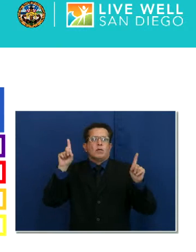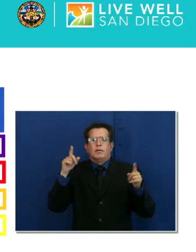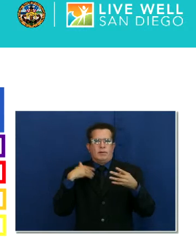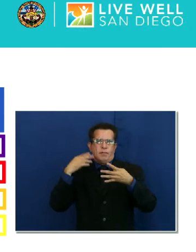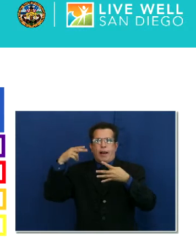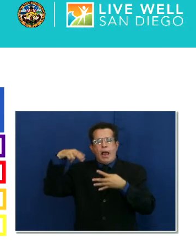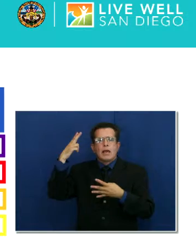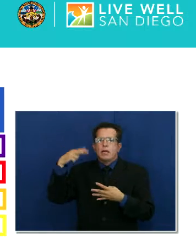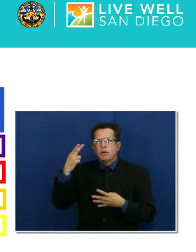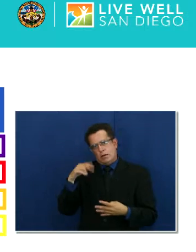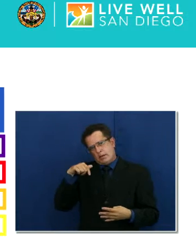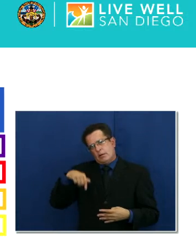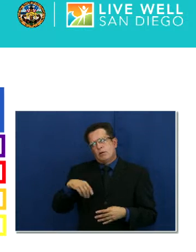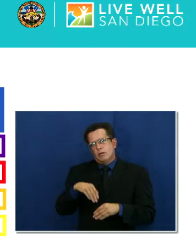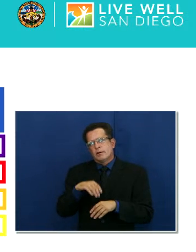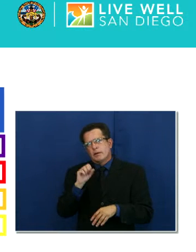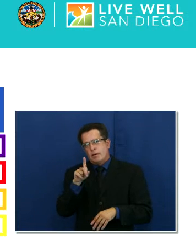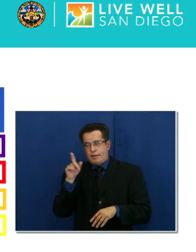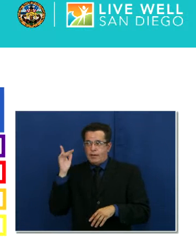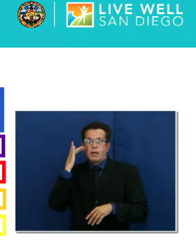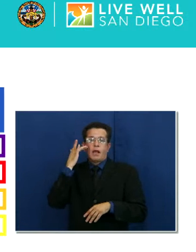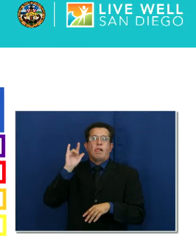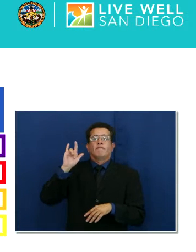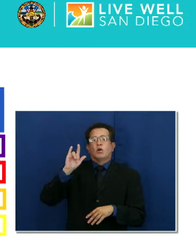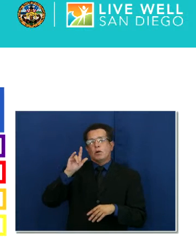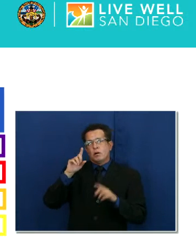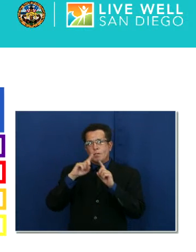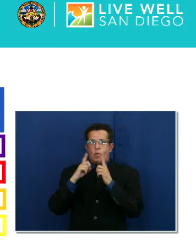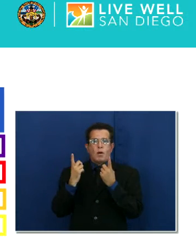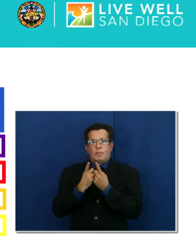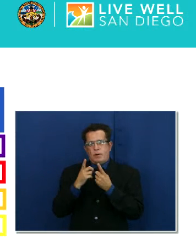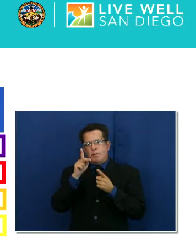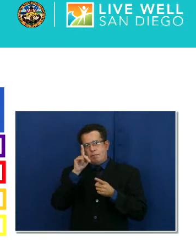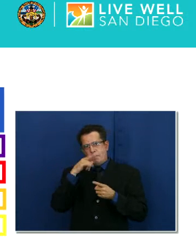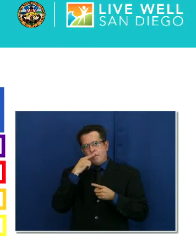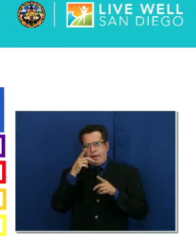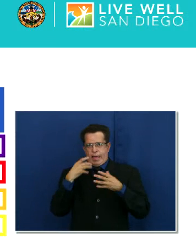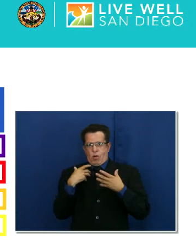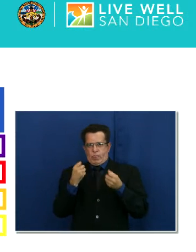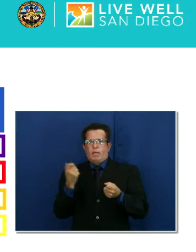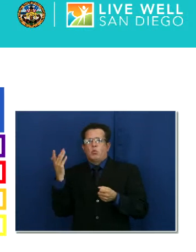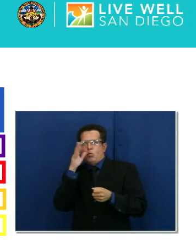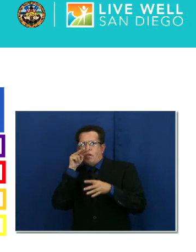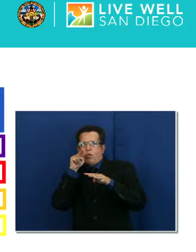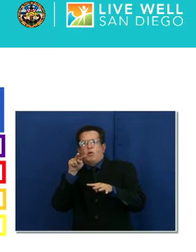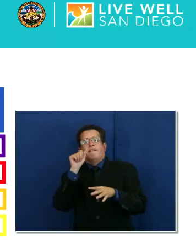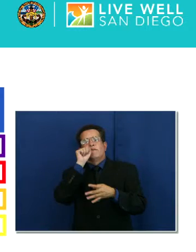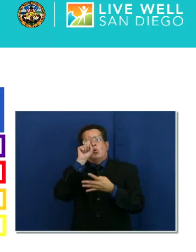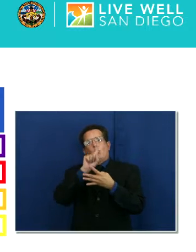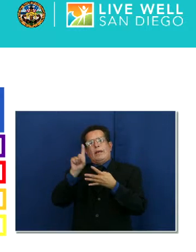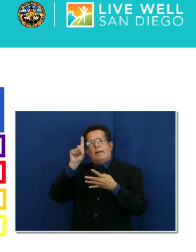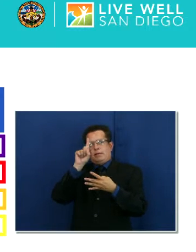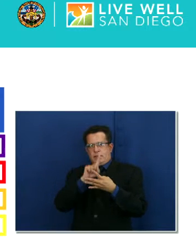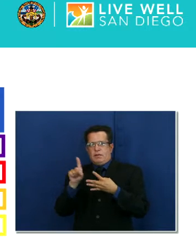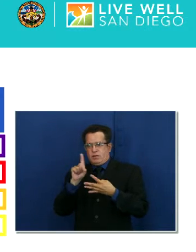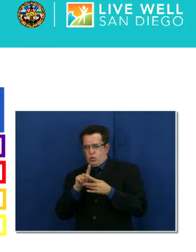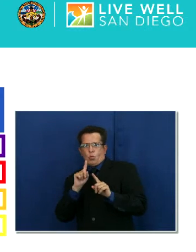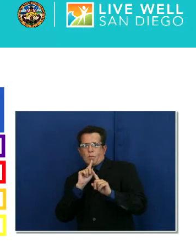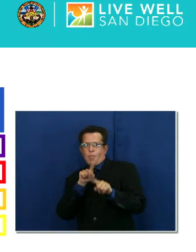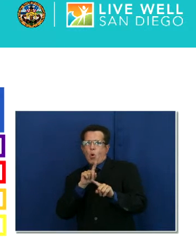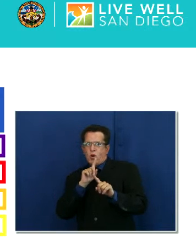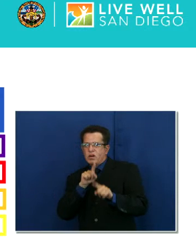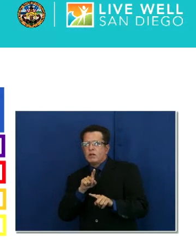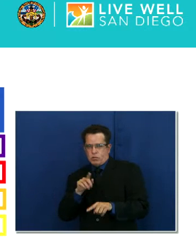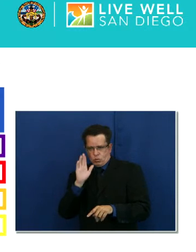The county, or rather the California Department of Public Health, will assess counties on a weekly basis, and the next report